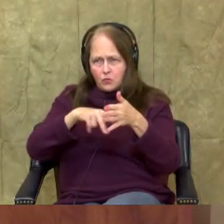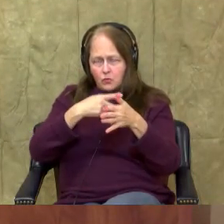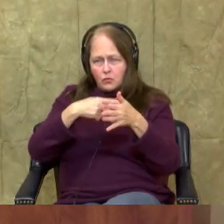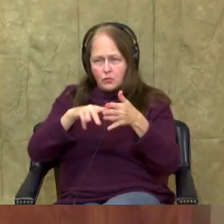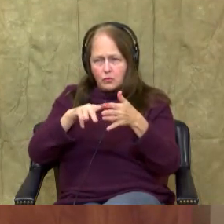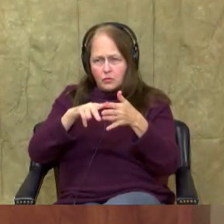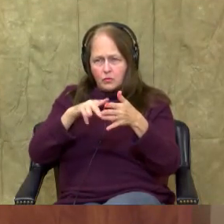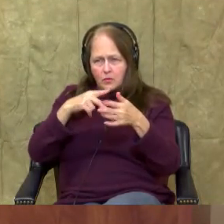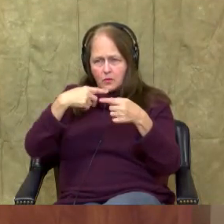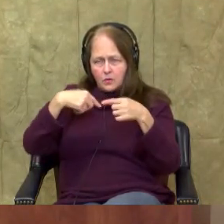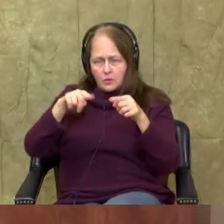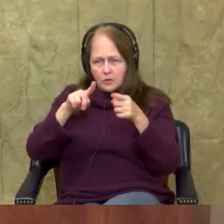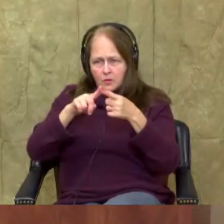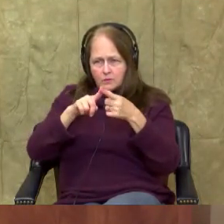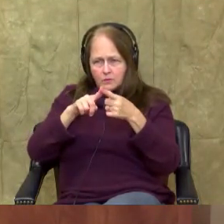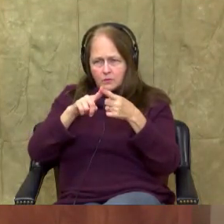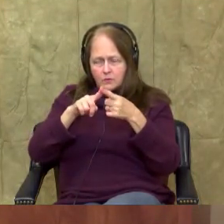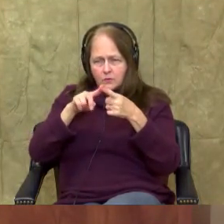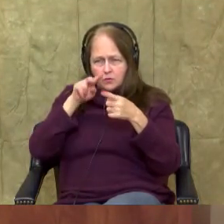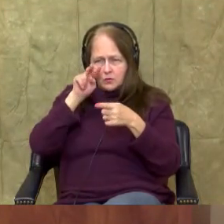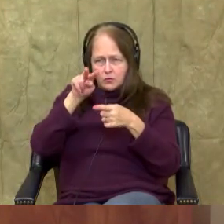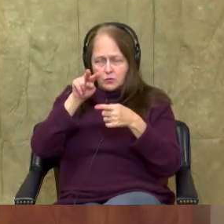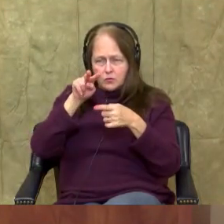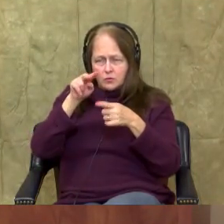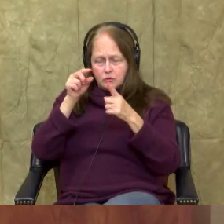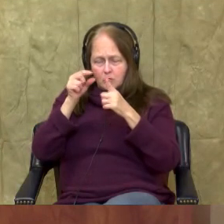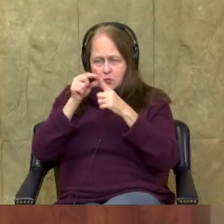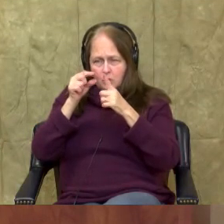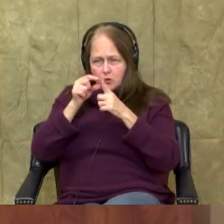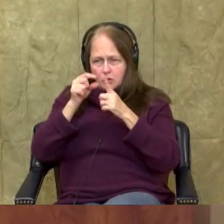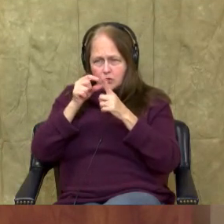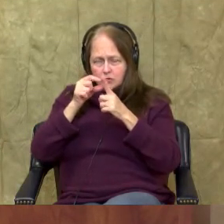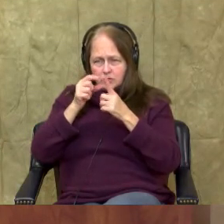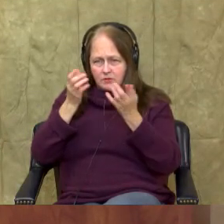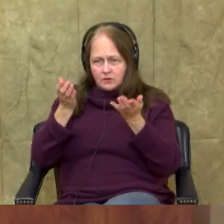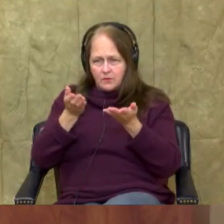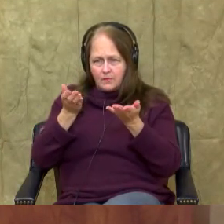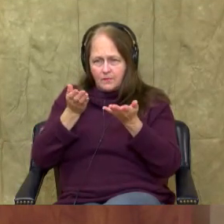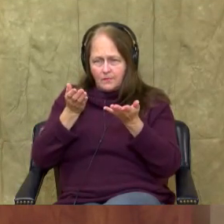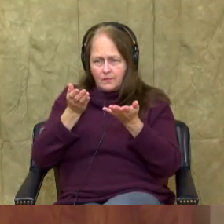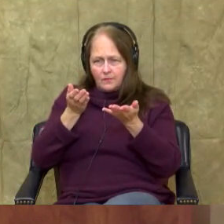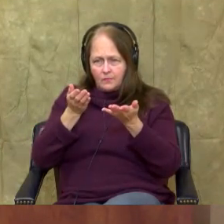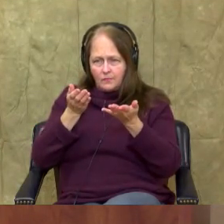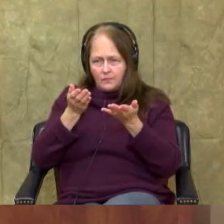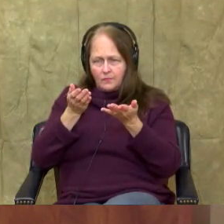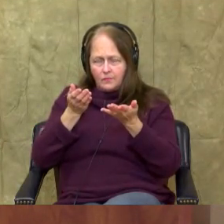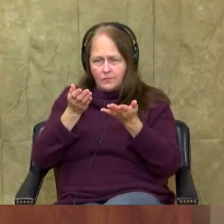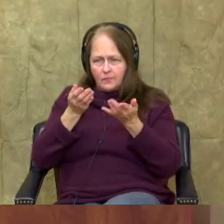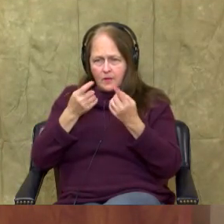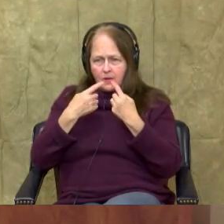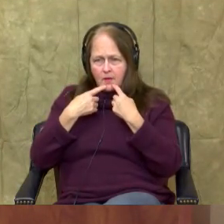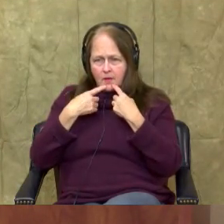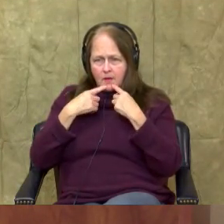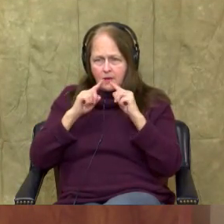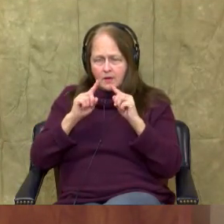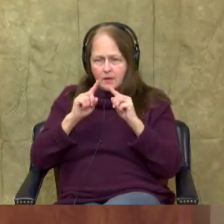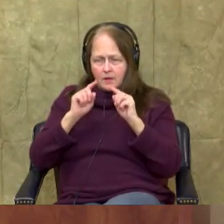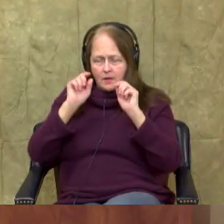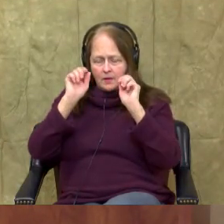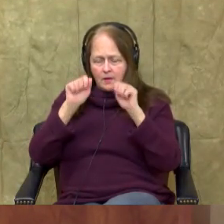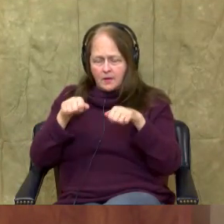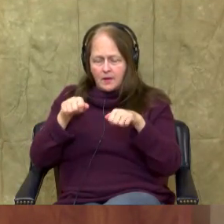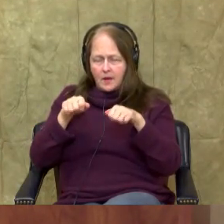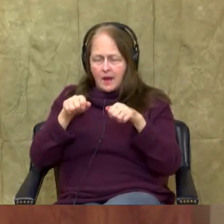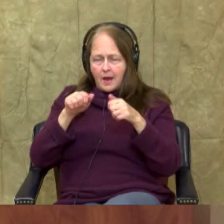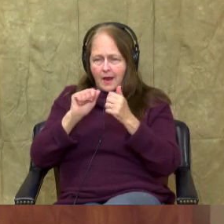we have to go back and we have to look at our words over here. All right? So answer choices say, it conveys